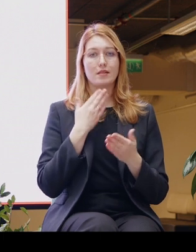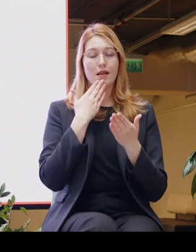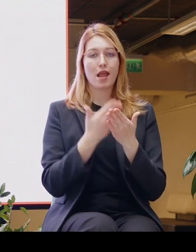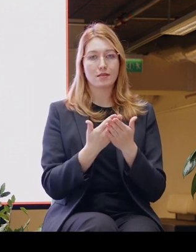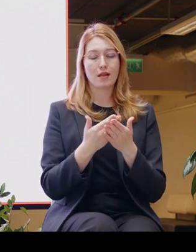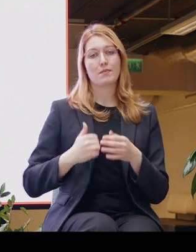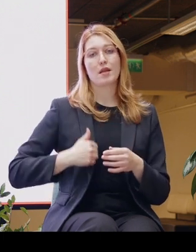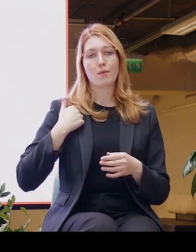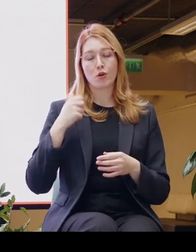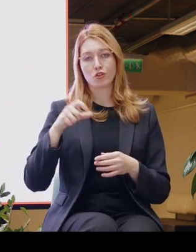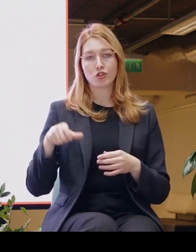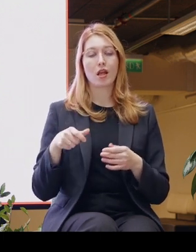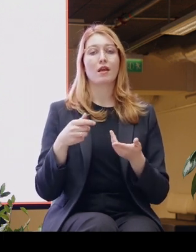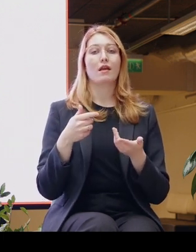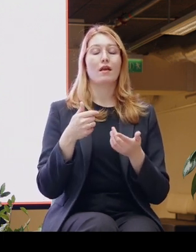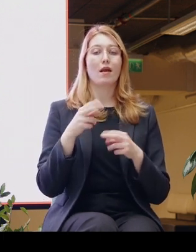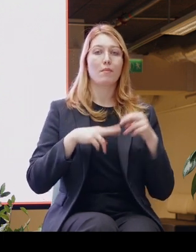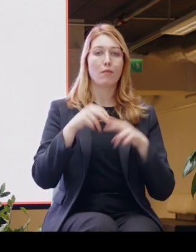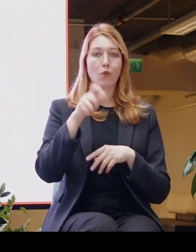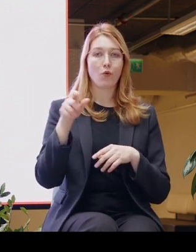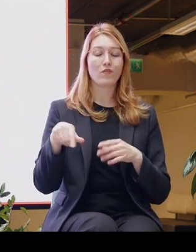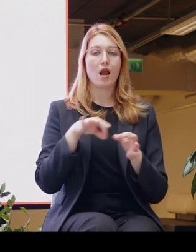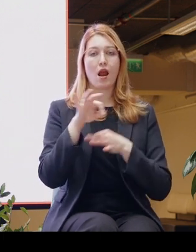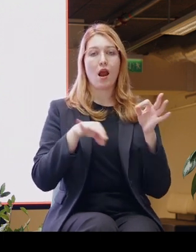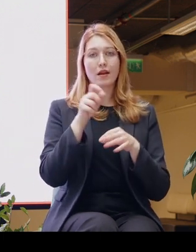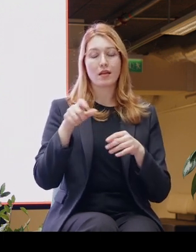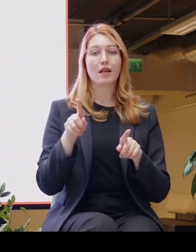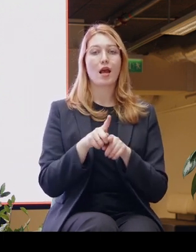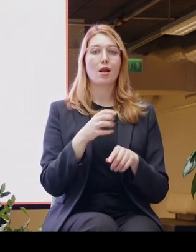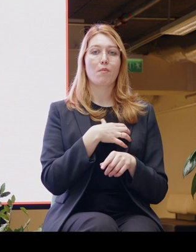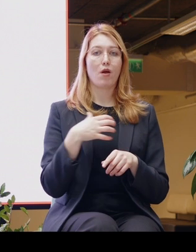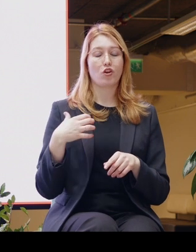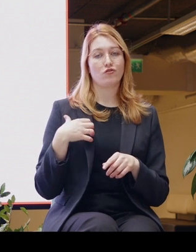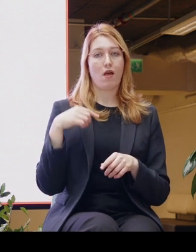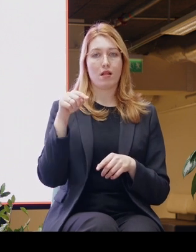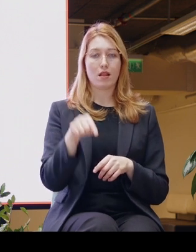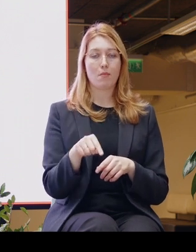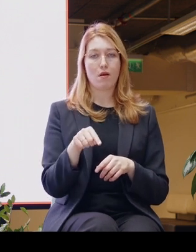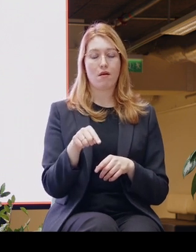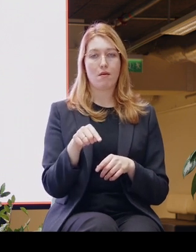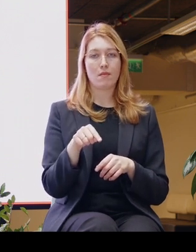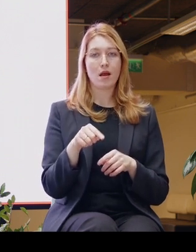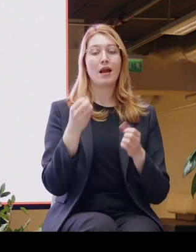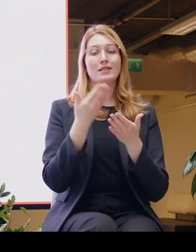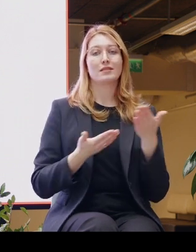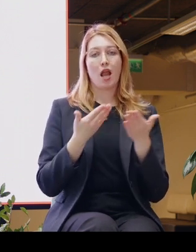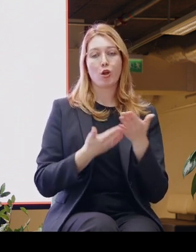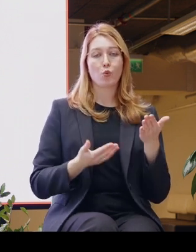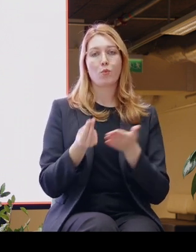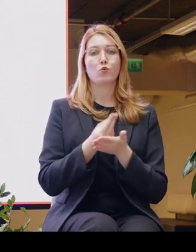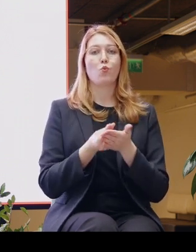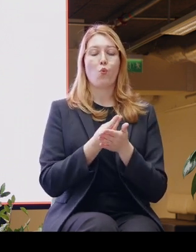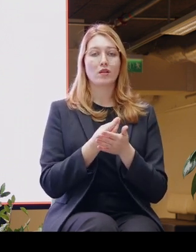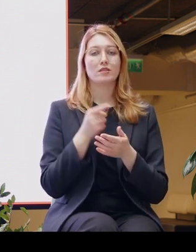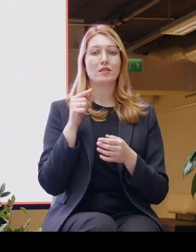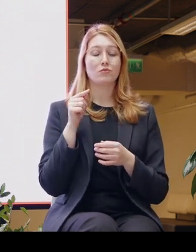advise owners, architects, builders, and municipalities in explaining the meaning of propose